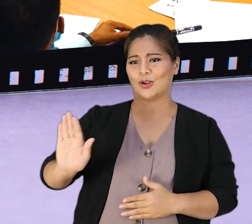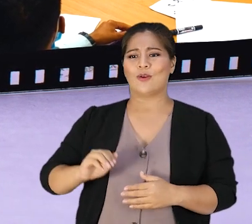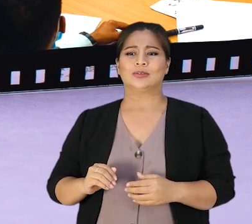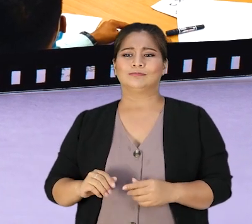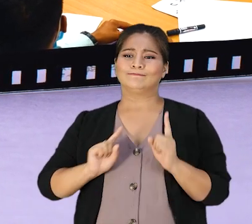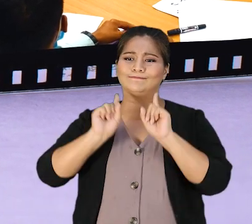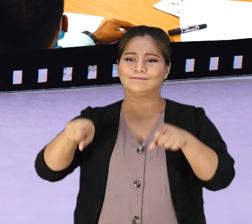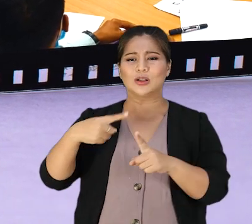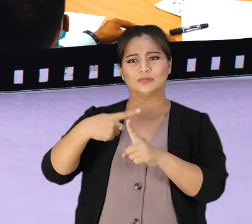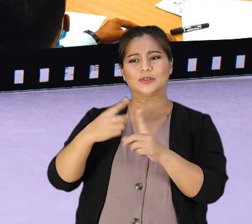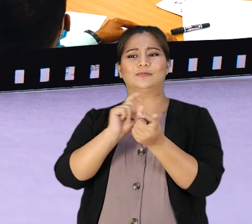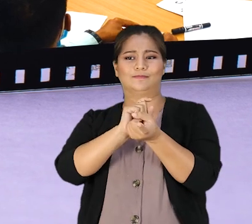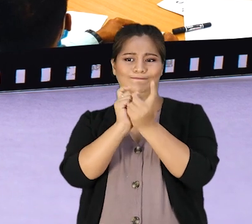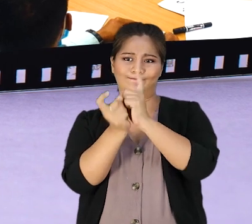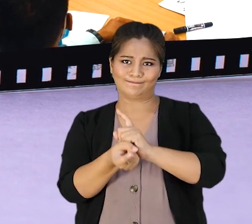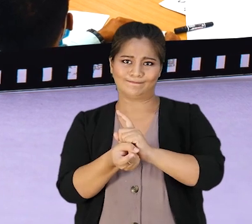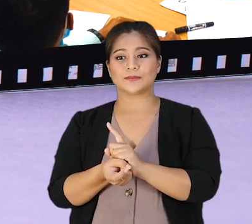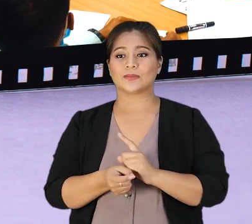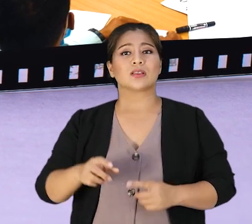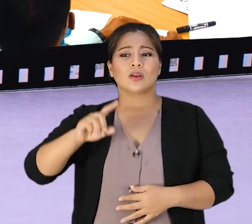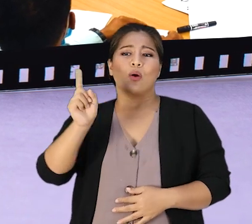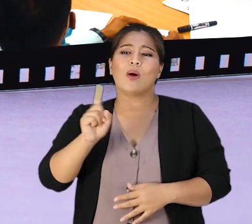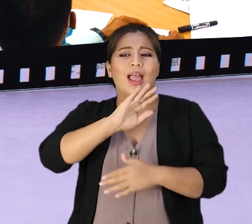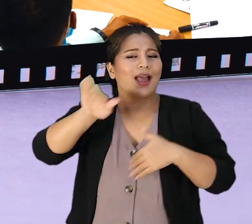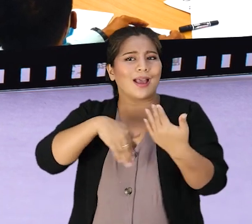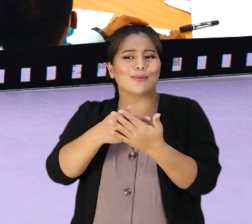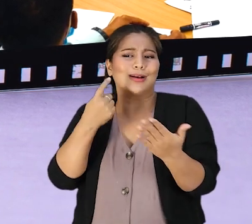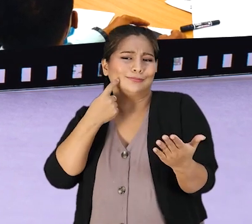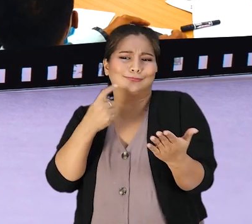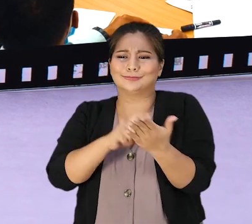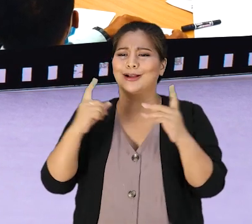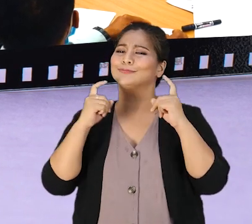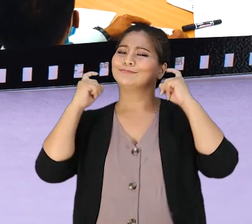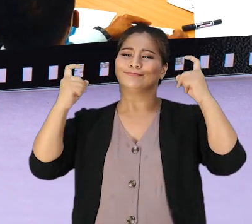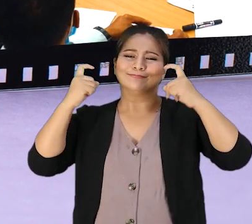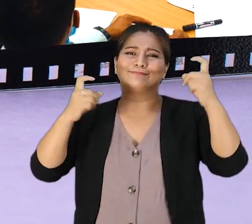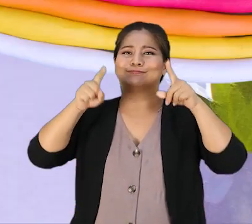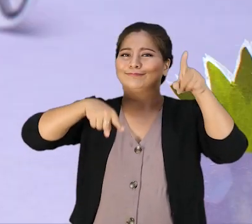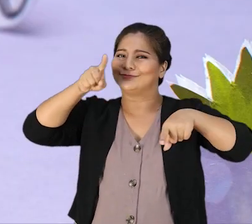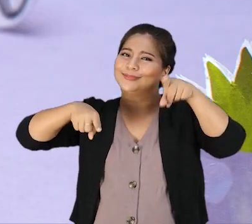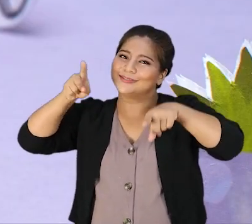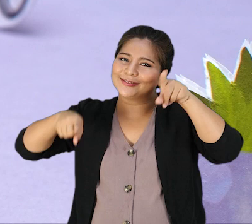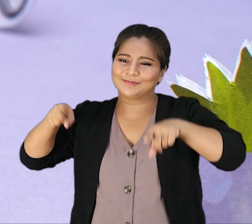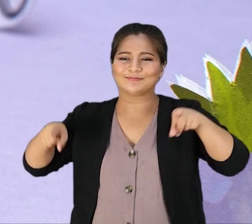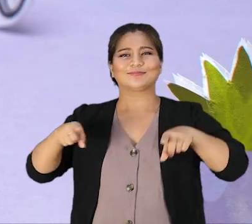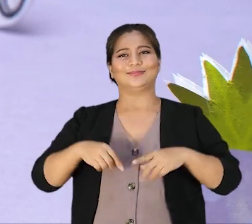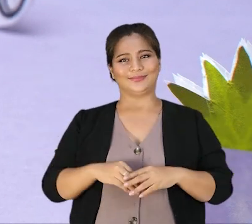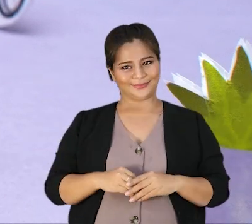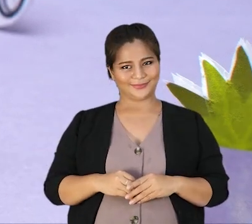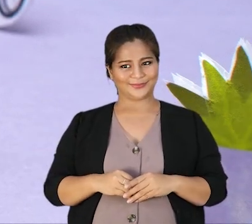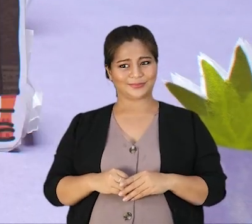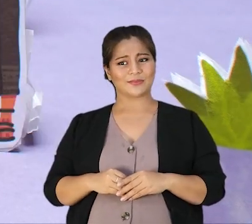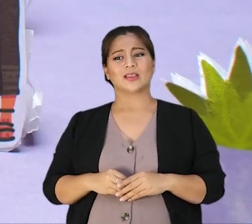disabilities themselves can result in positive change and more inclusive communities where everyone recognizes and celebrates